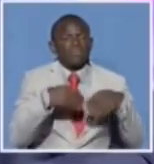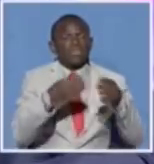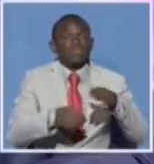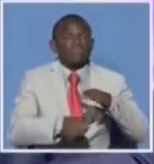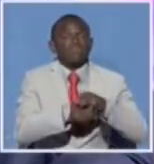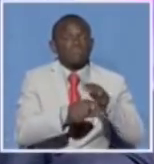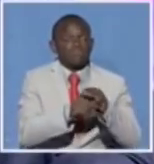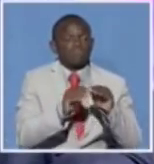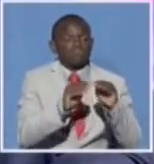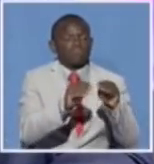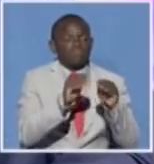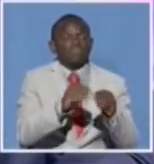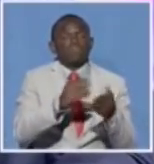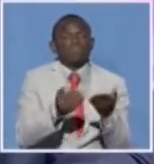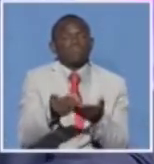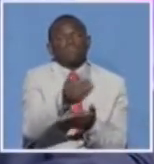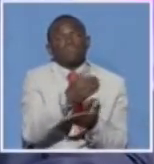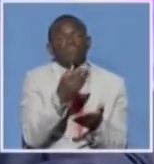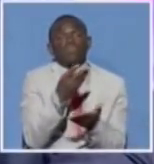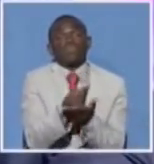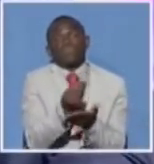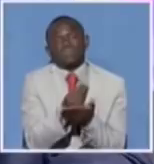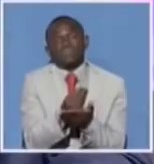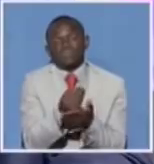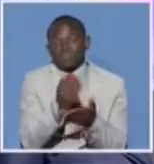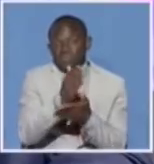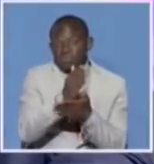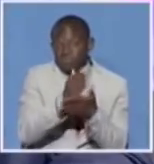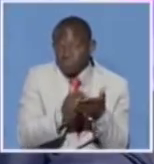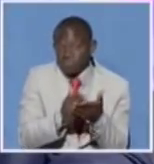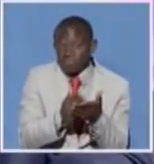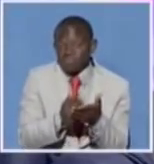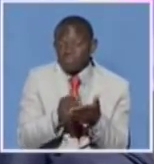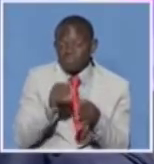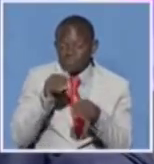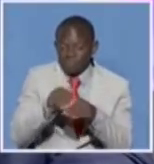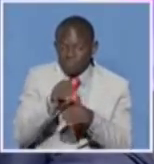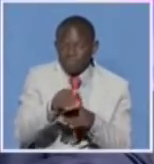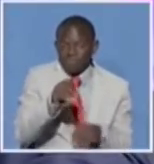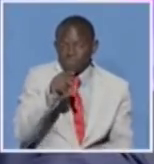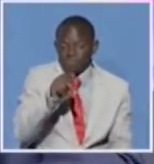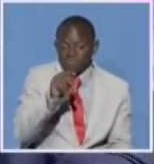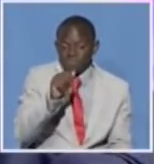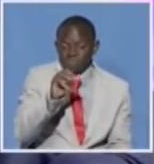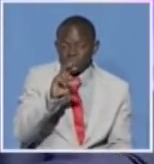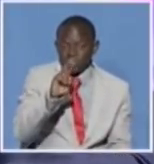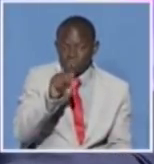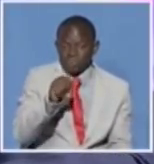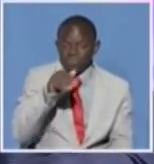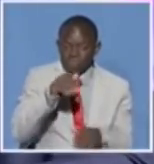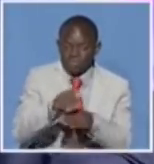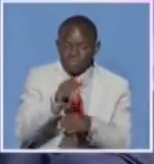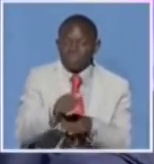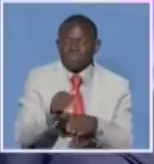to register companies, and then they offer tuitions. What we expect as a ministry, and